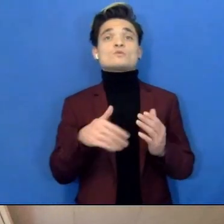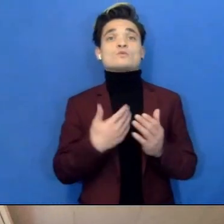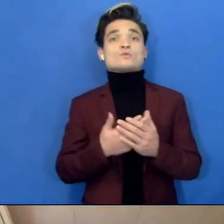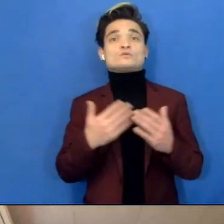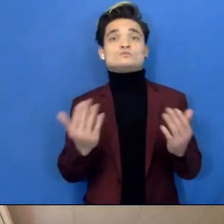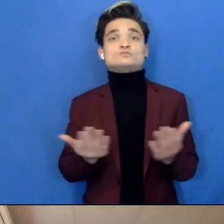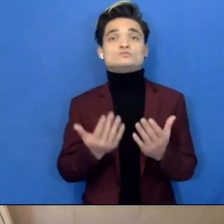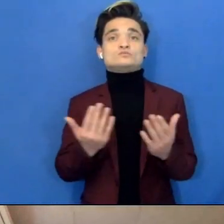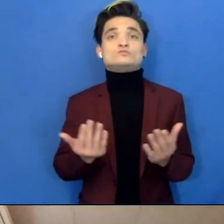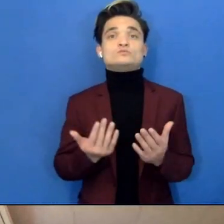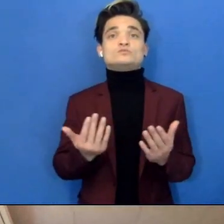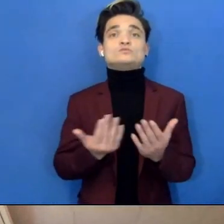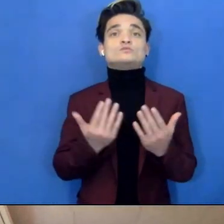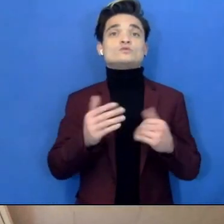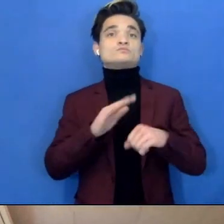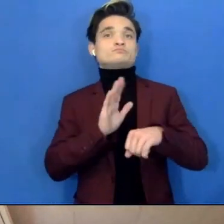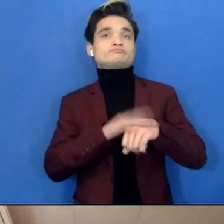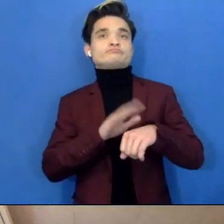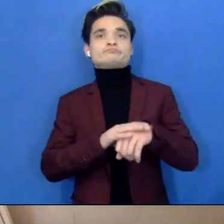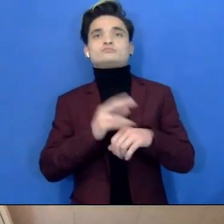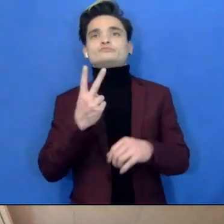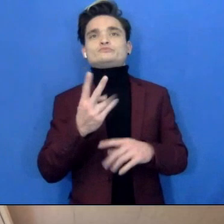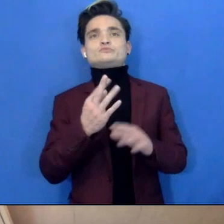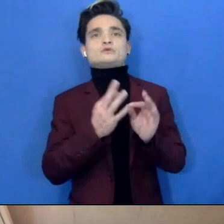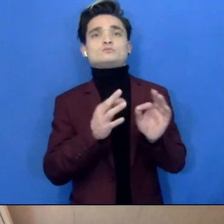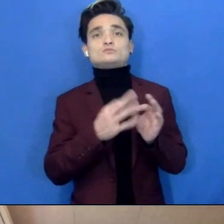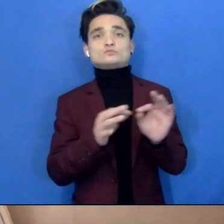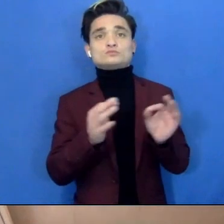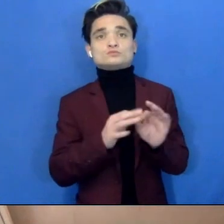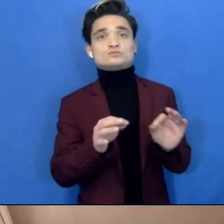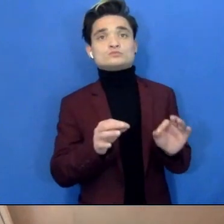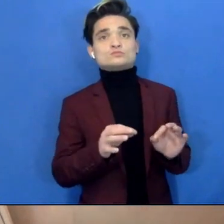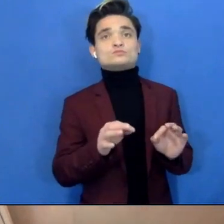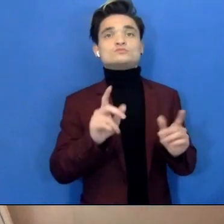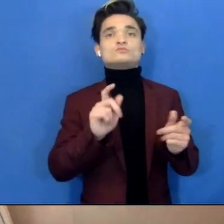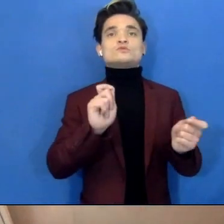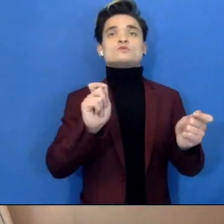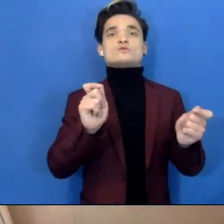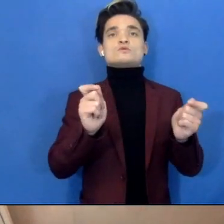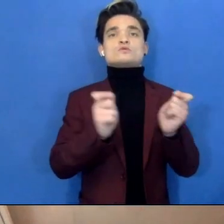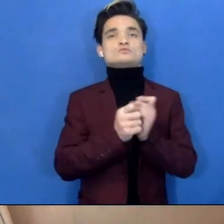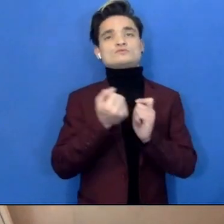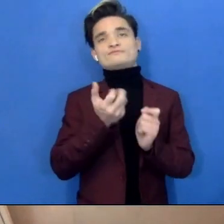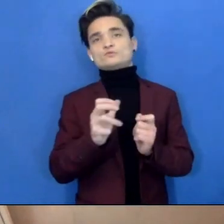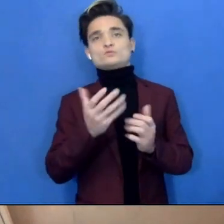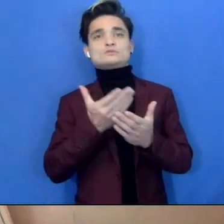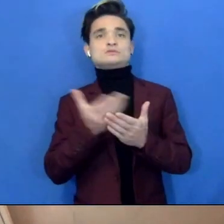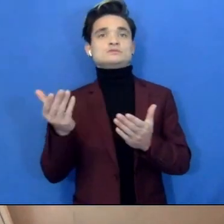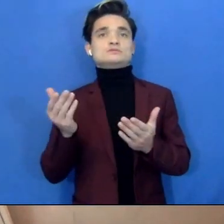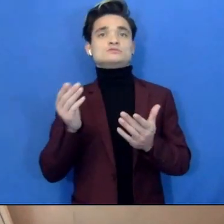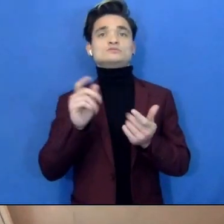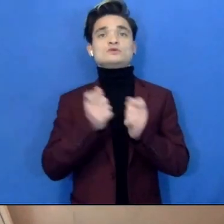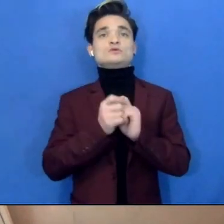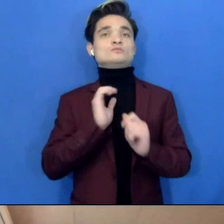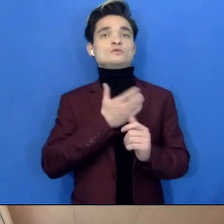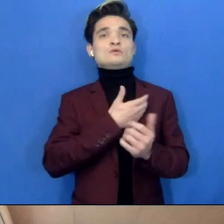two languages, very least two languages, and it changes a few things. It changes from the way that we approach characters, and also I'm going